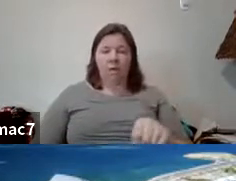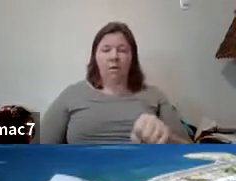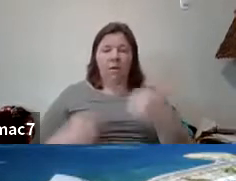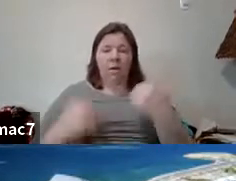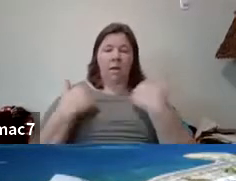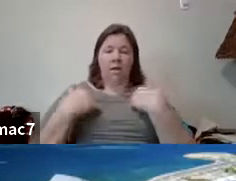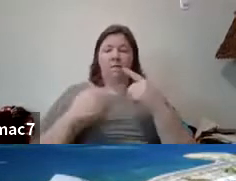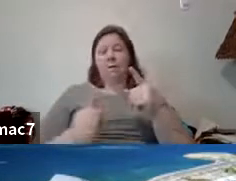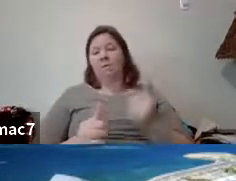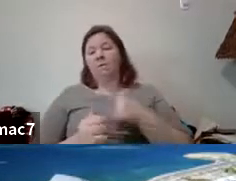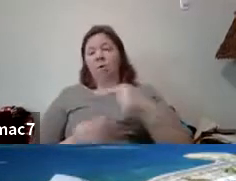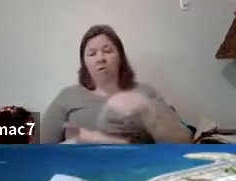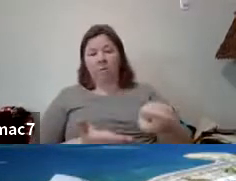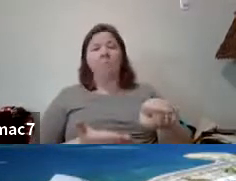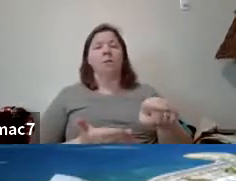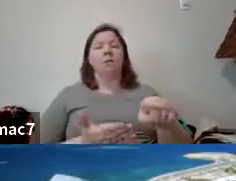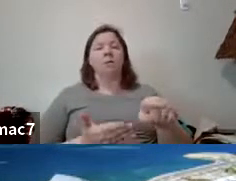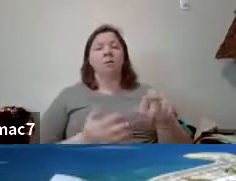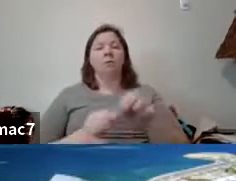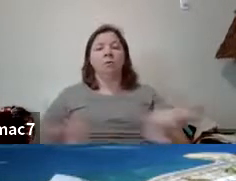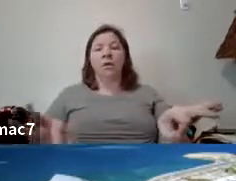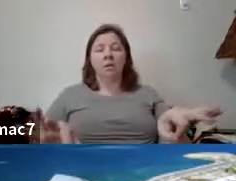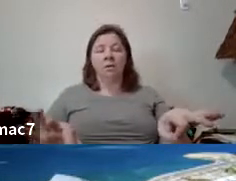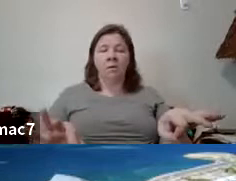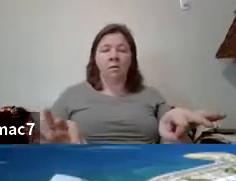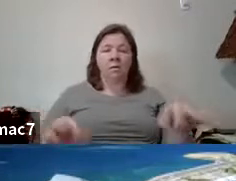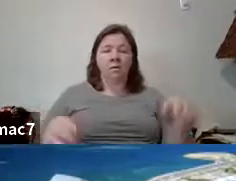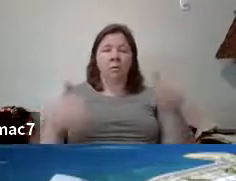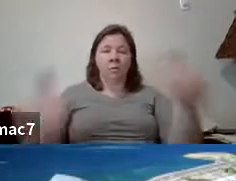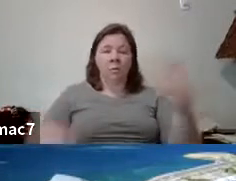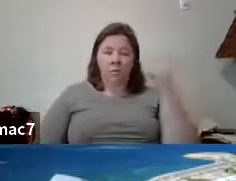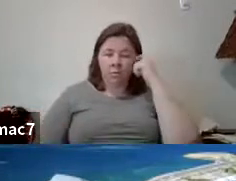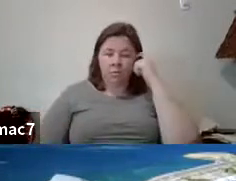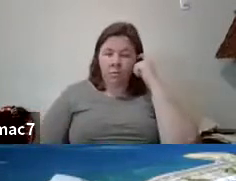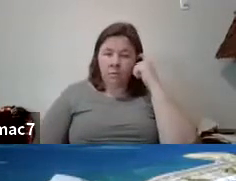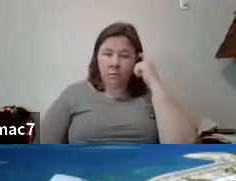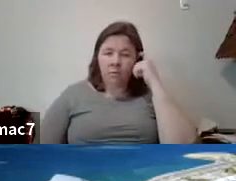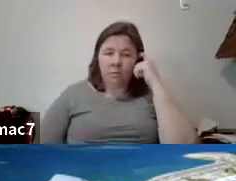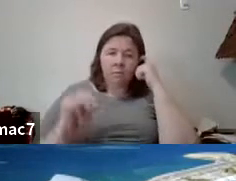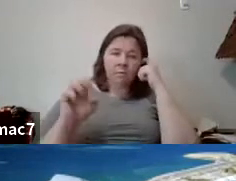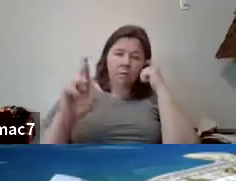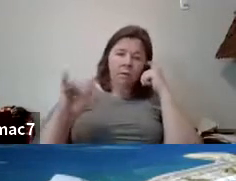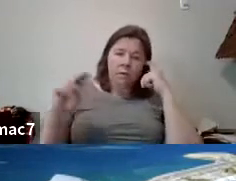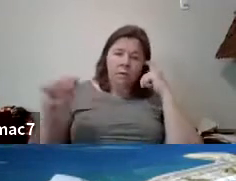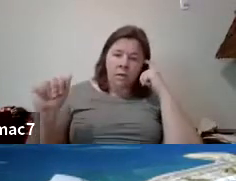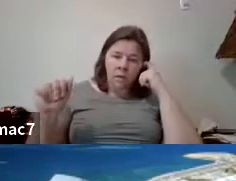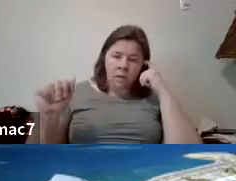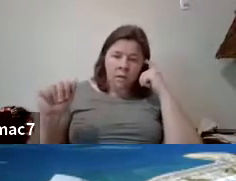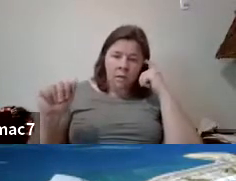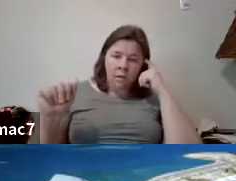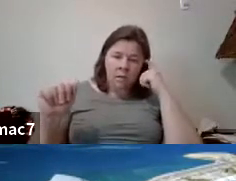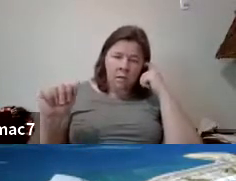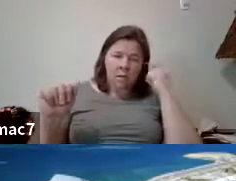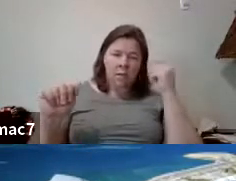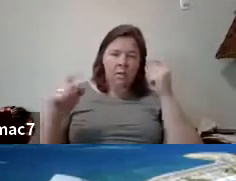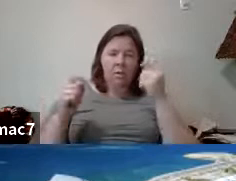first payment is free going forward. You don't have to wait for the company to build that for you. Marina? Yes, Stephen. Can I just interject here real quick?